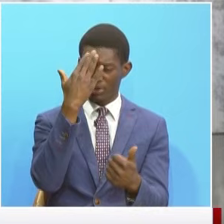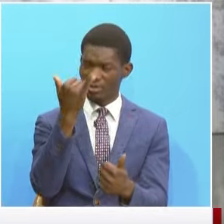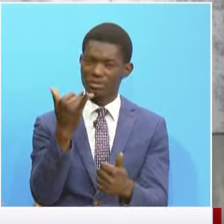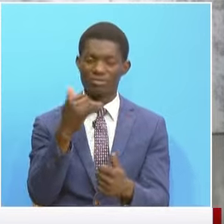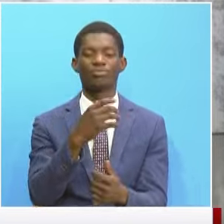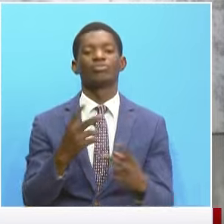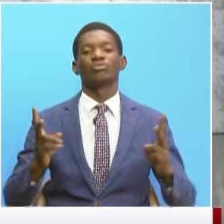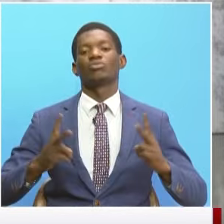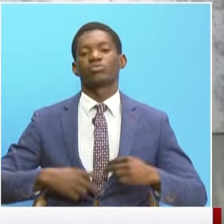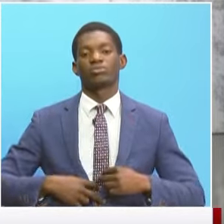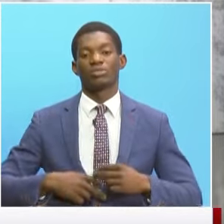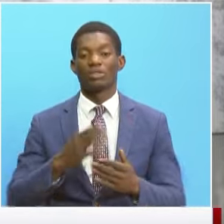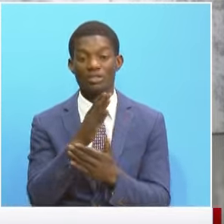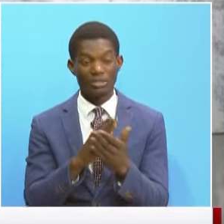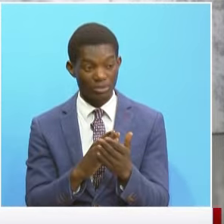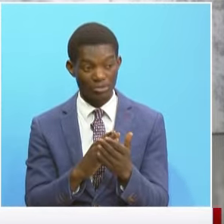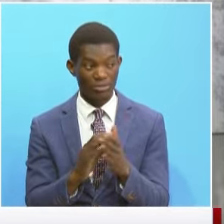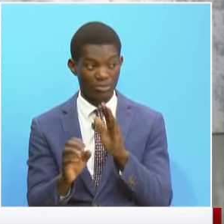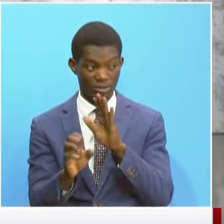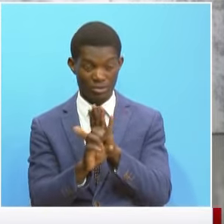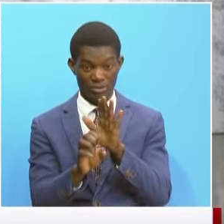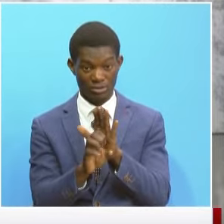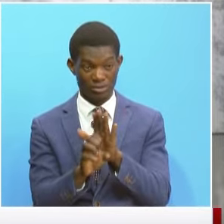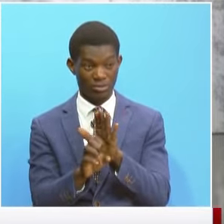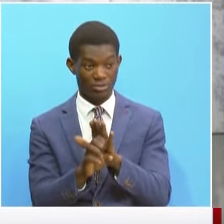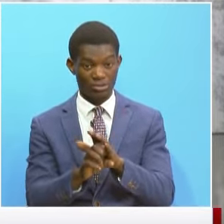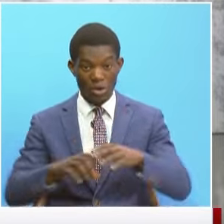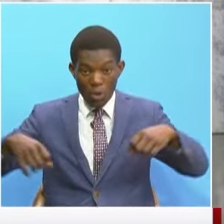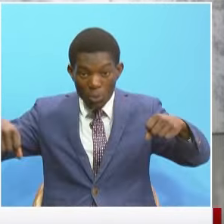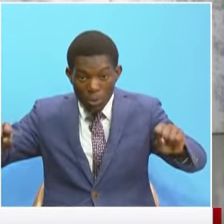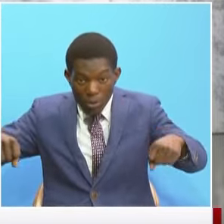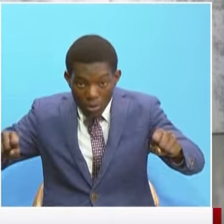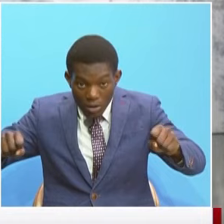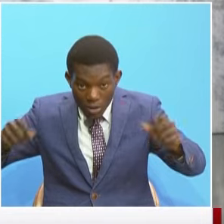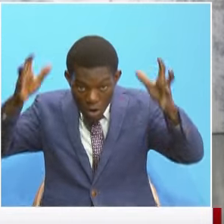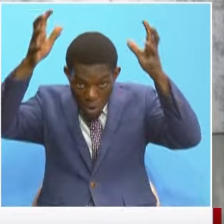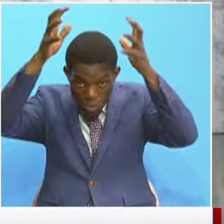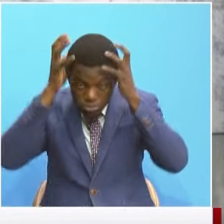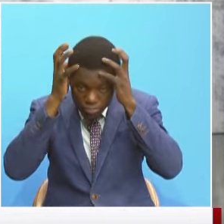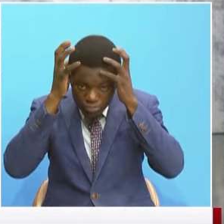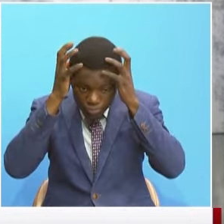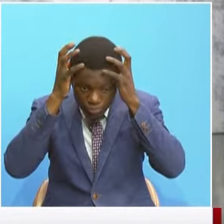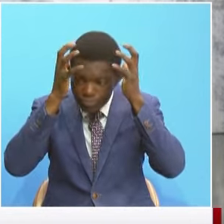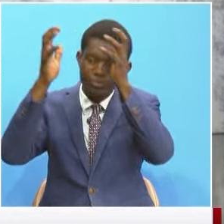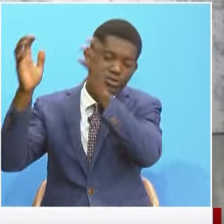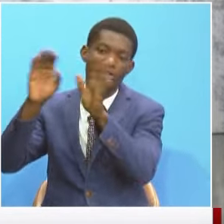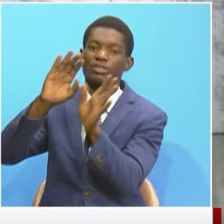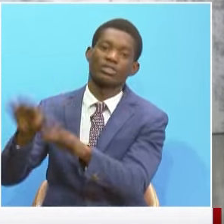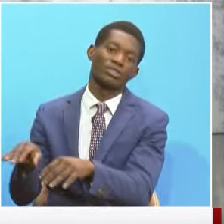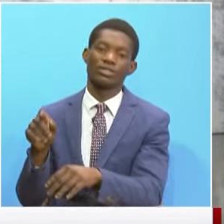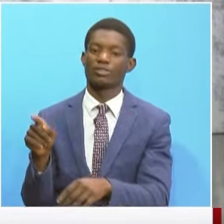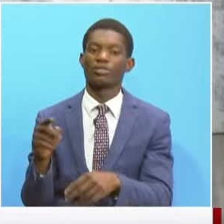wear helmets while riding a motorcycle. The second one, of course, is